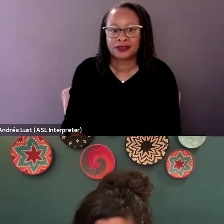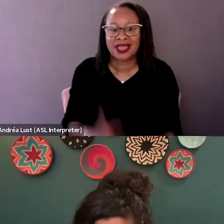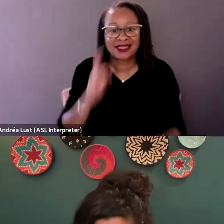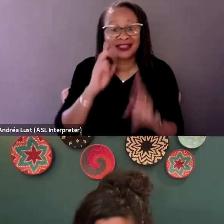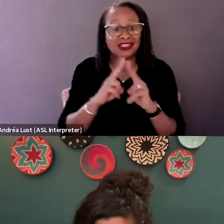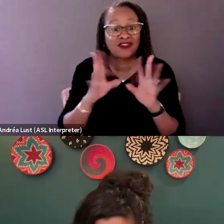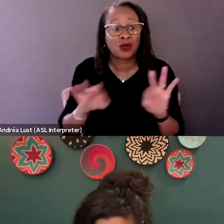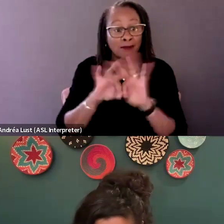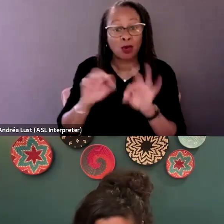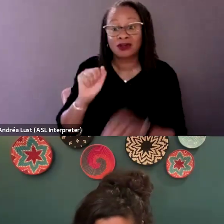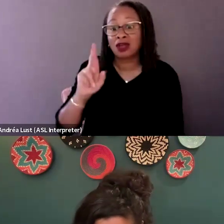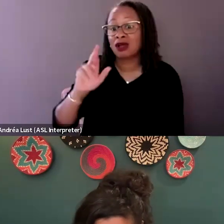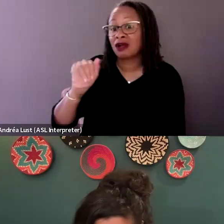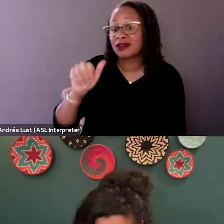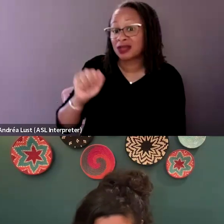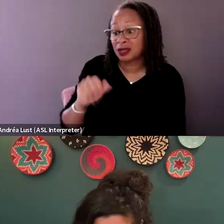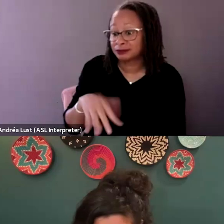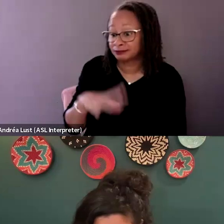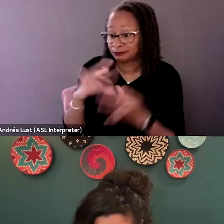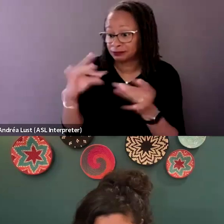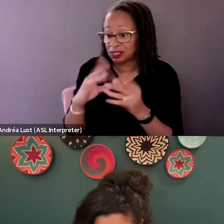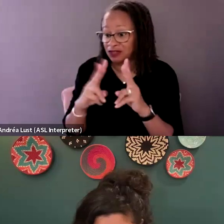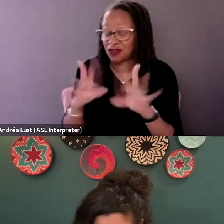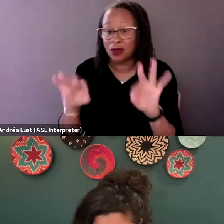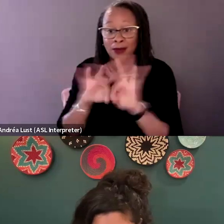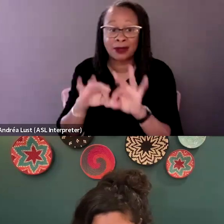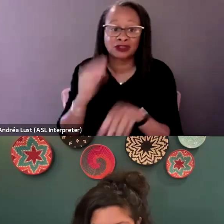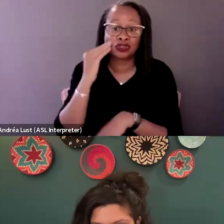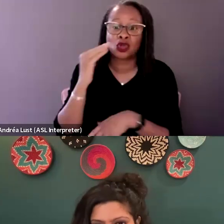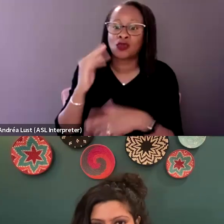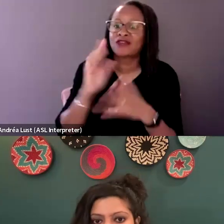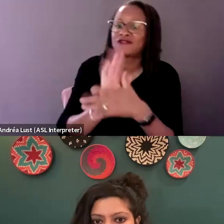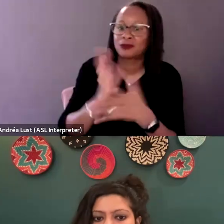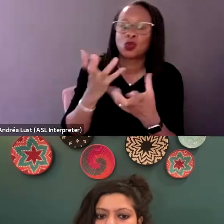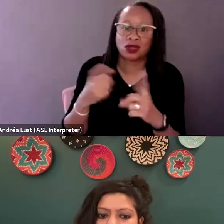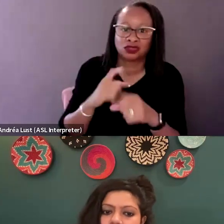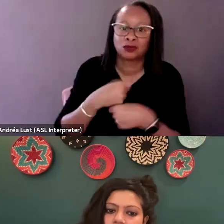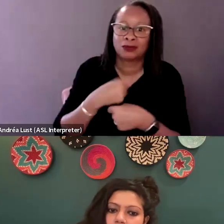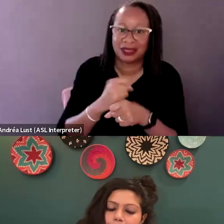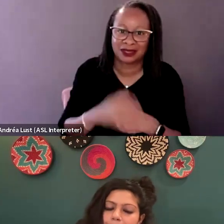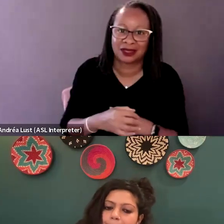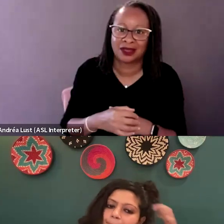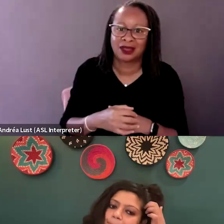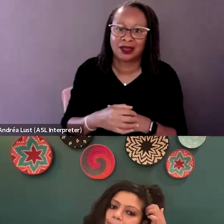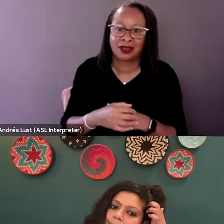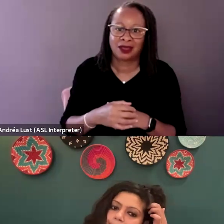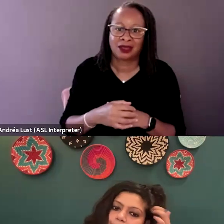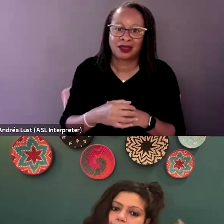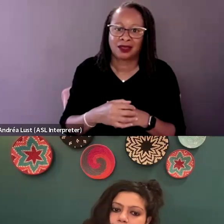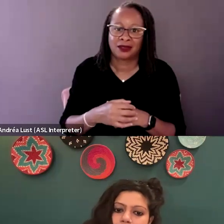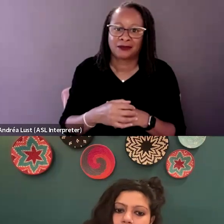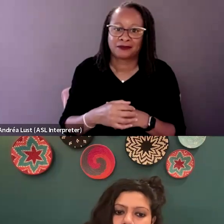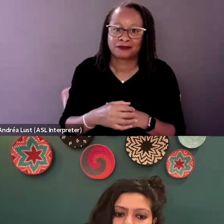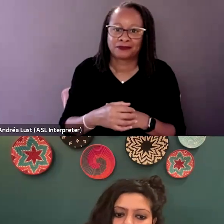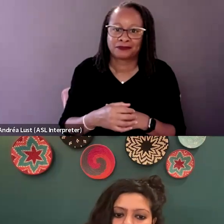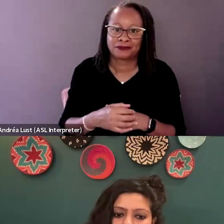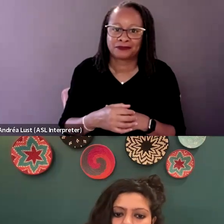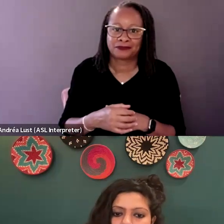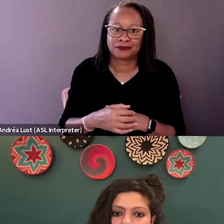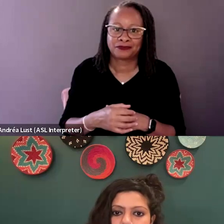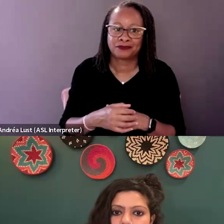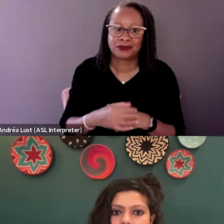which are obviously like trying to pass on the kinds of like offers or something that have come to projects that we think are interesting, or